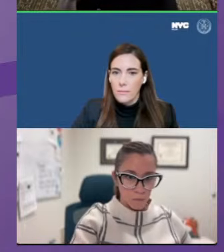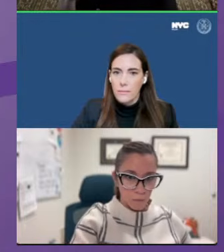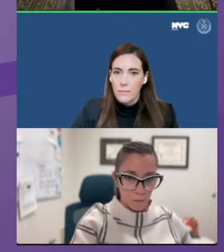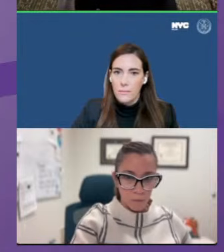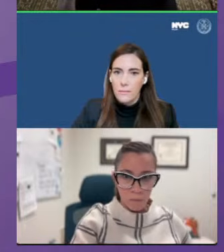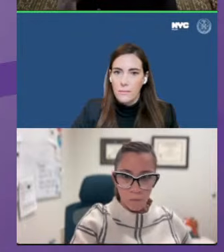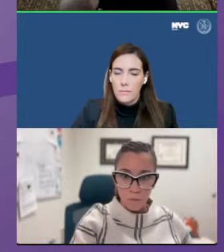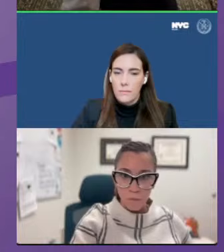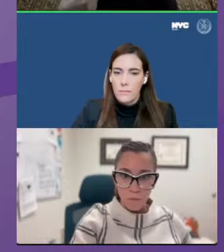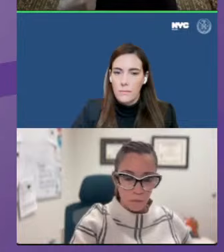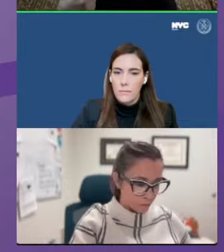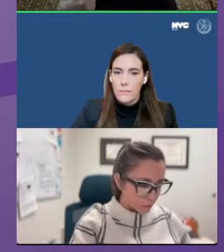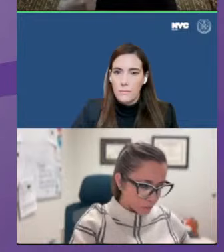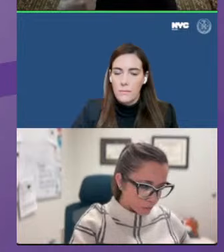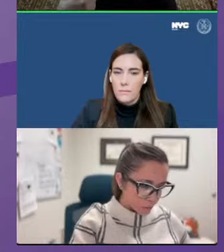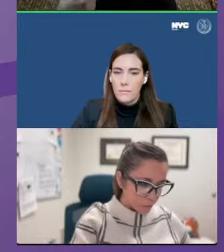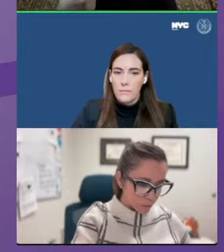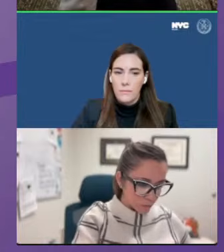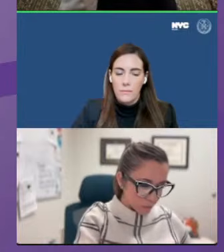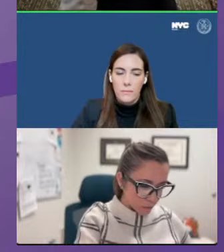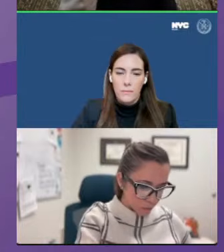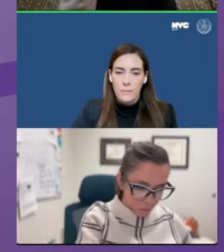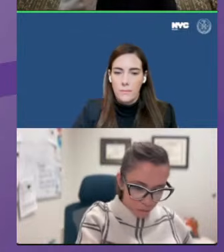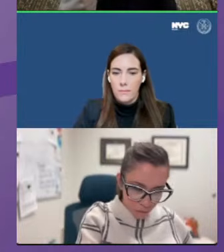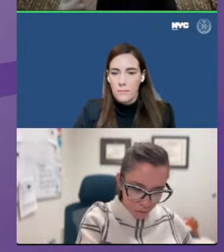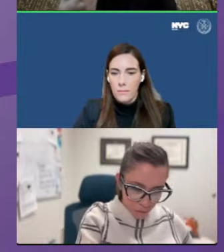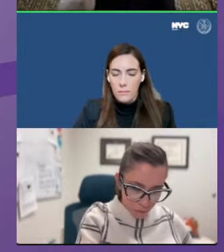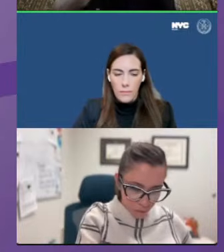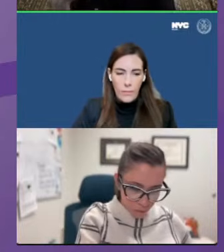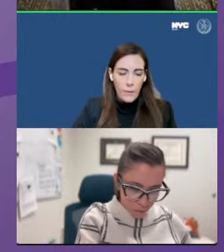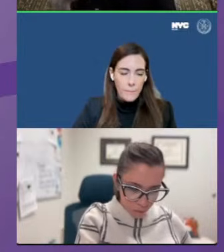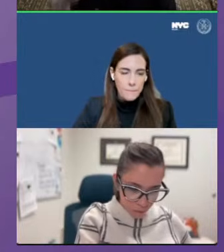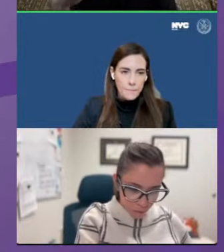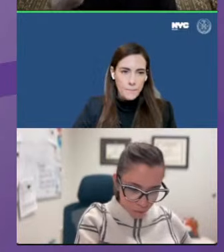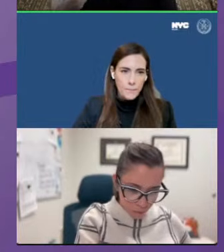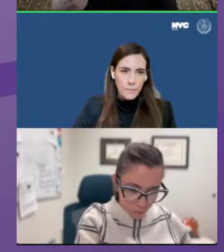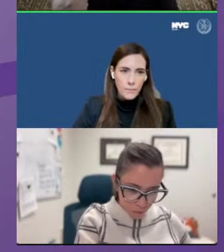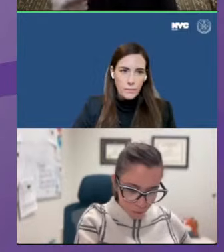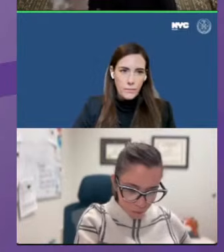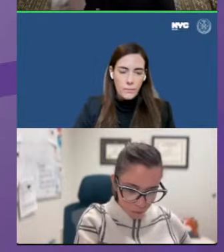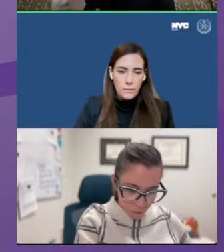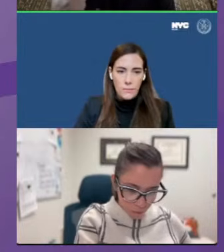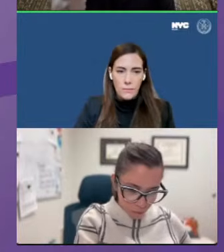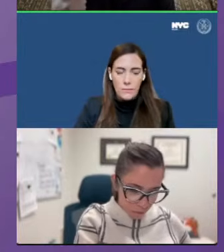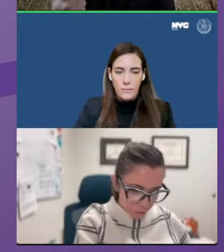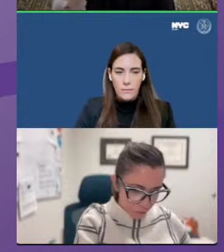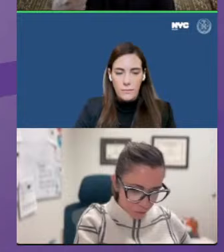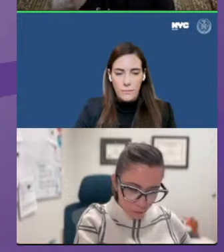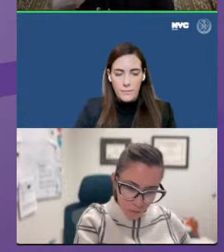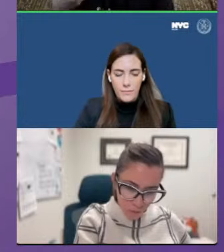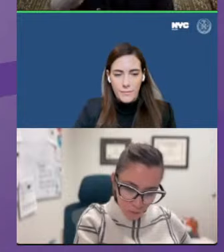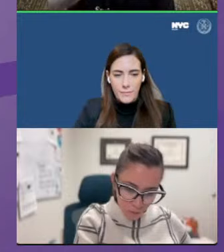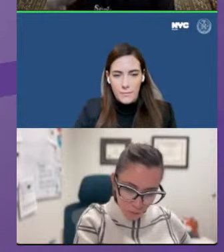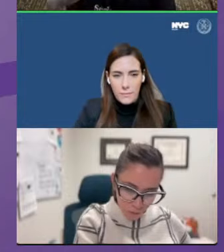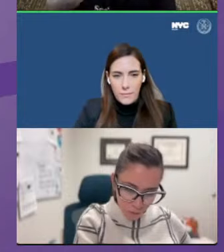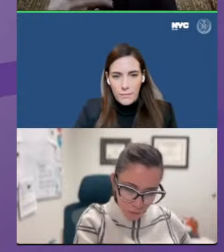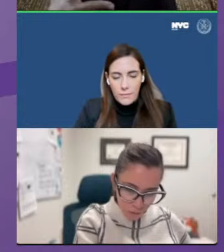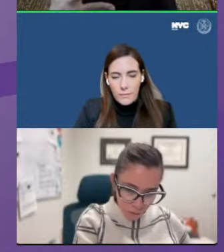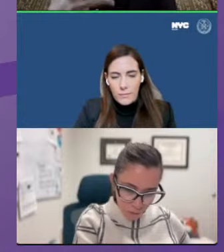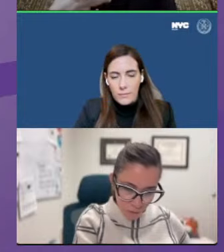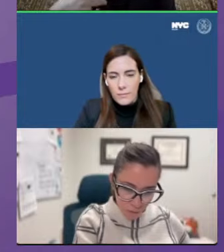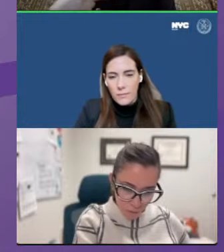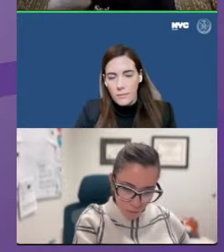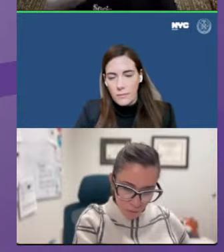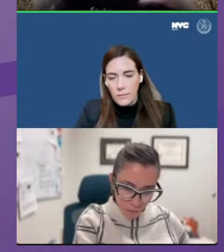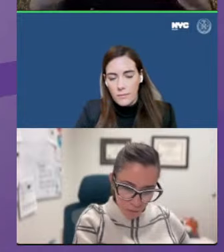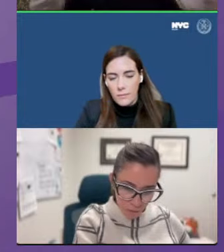is really good at addressing T cell exhaustion. It's really good at improving natural killer cell function. It's really